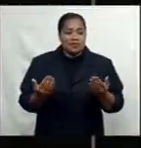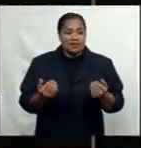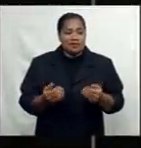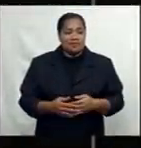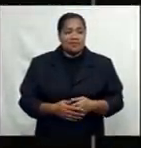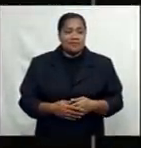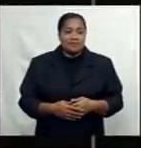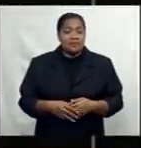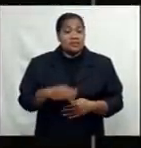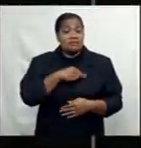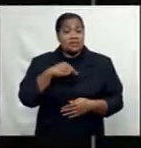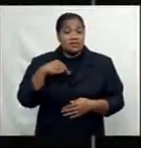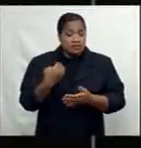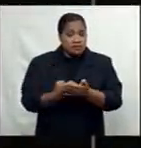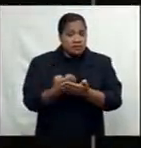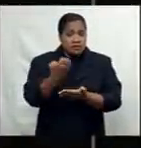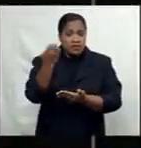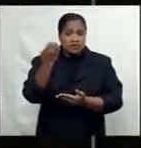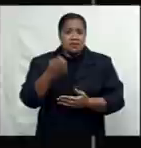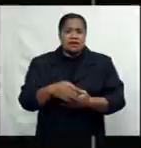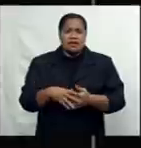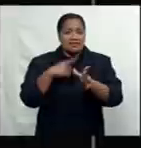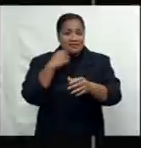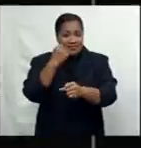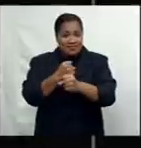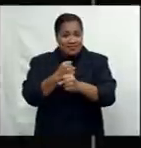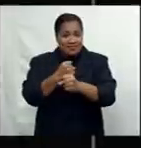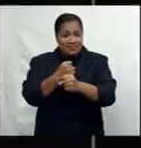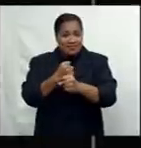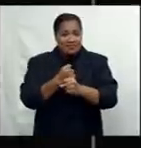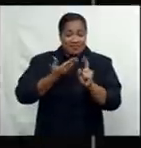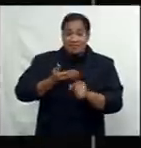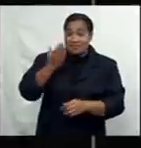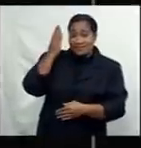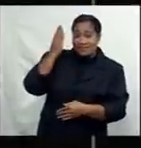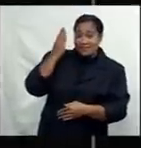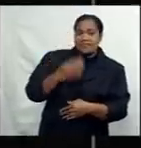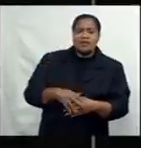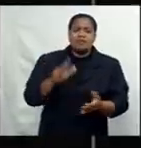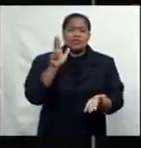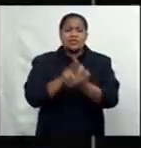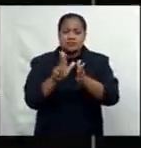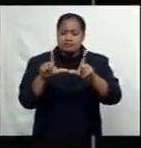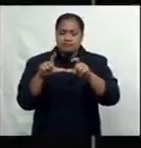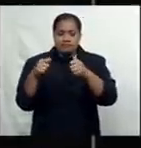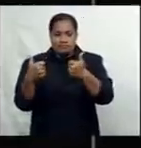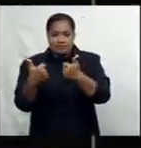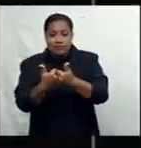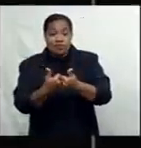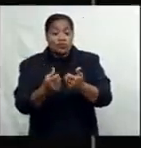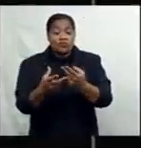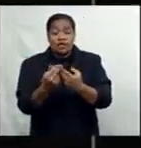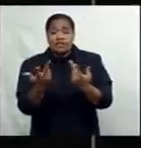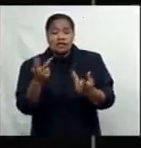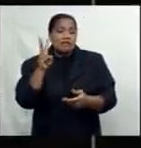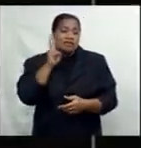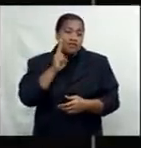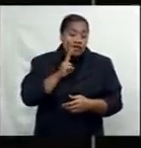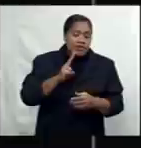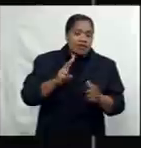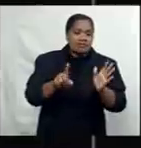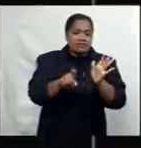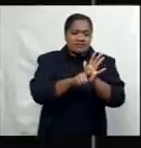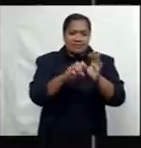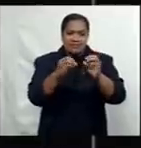The Minister for Economy and Attorney General used an agreement with Vodafone and the Reserve Bank of